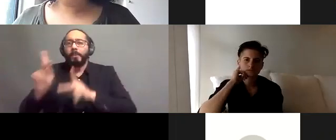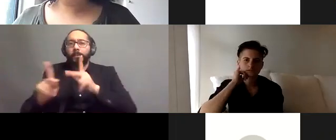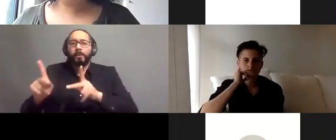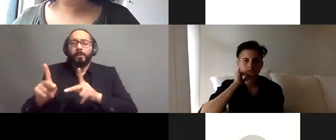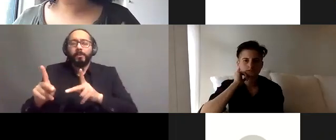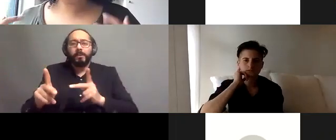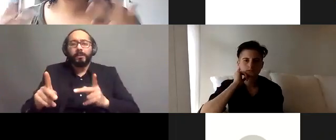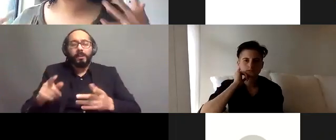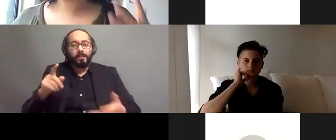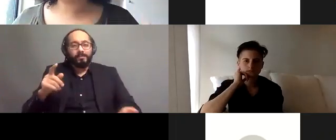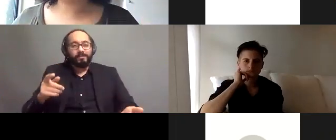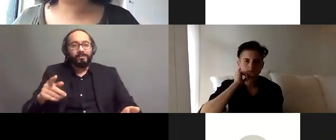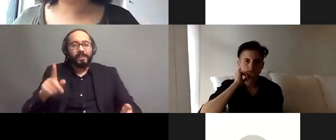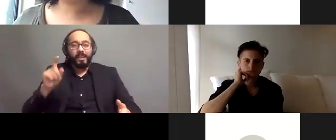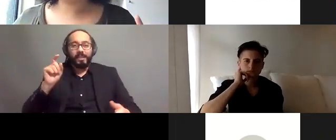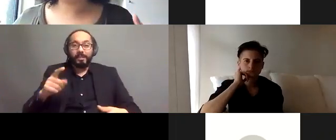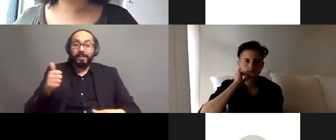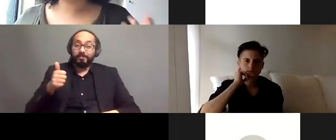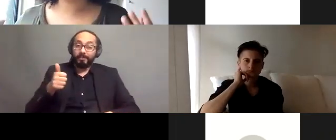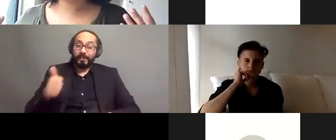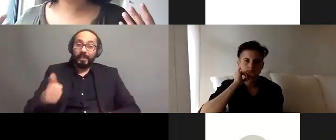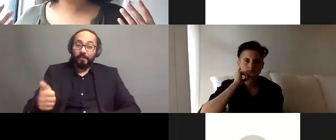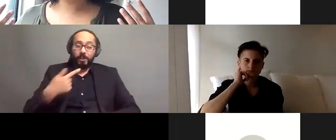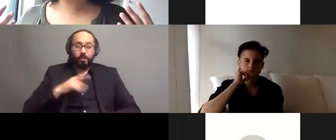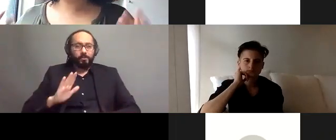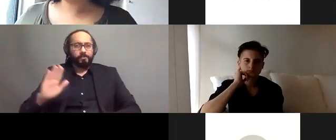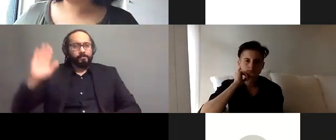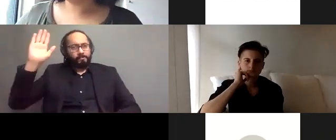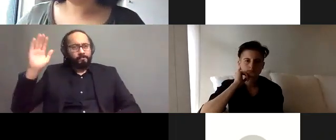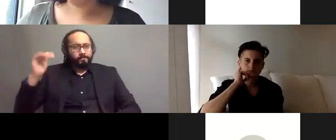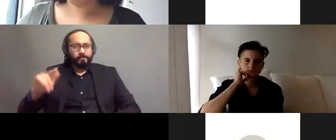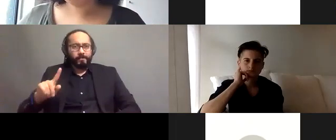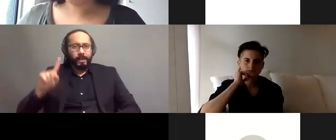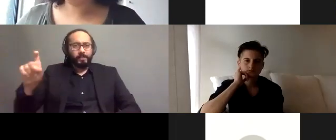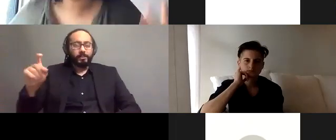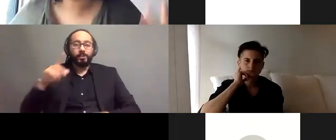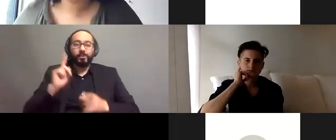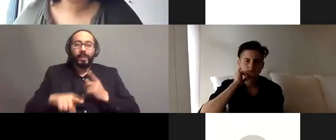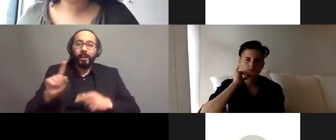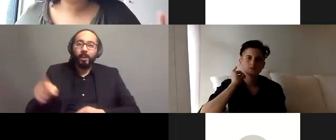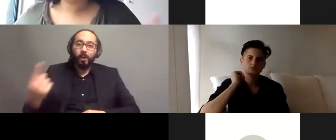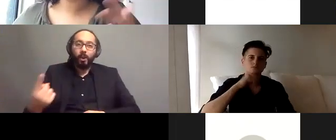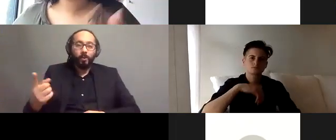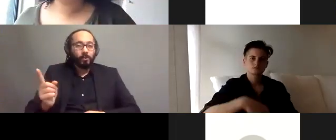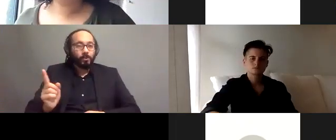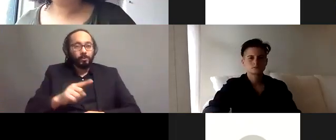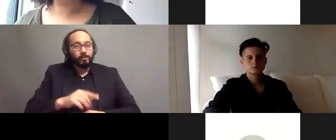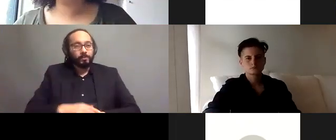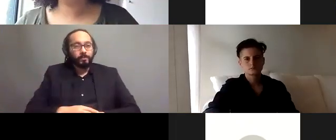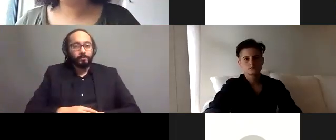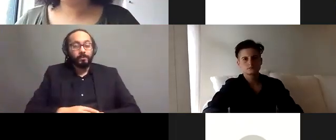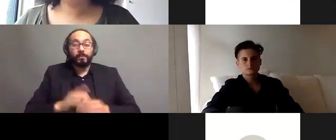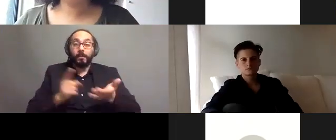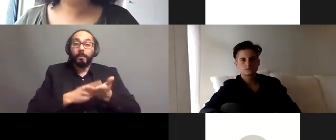have to speak up for yourself. And you can't just go in alone, because sometimes people don't have community.